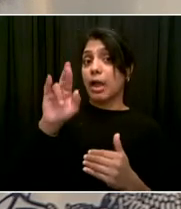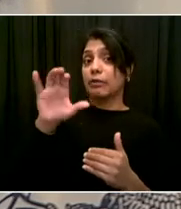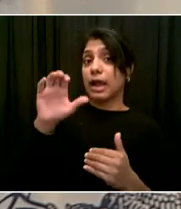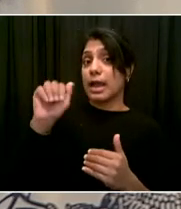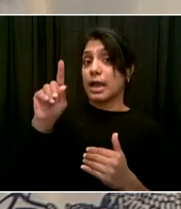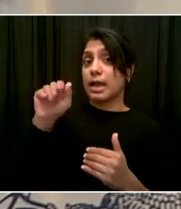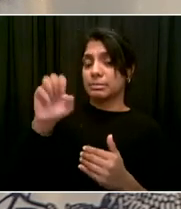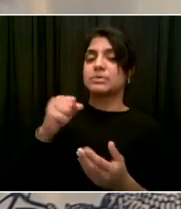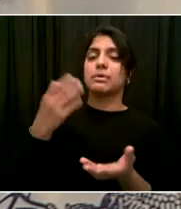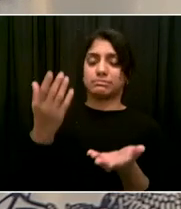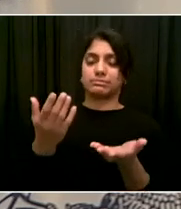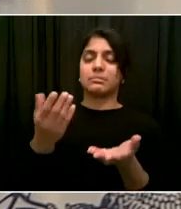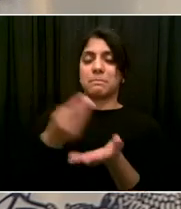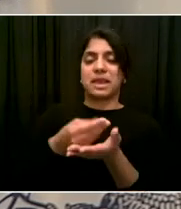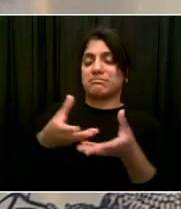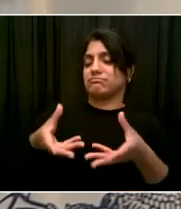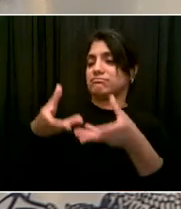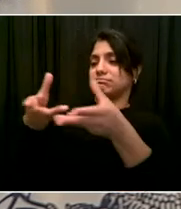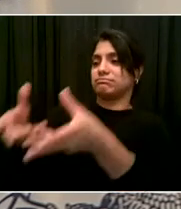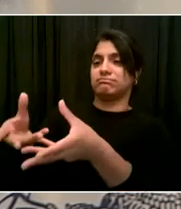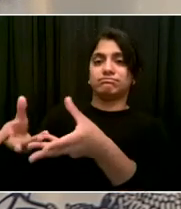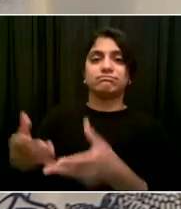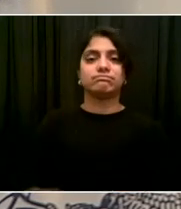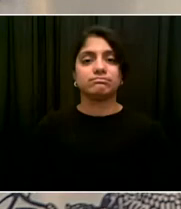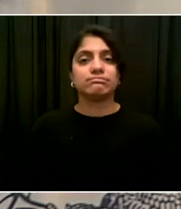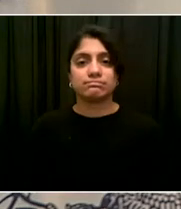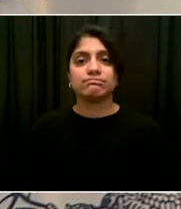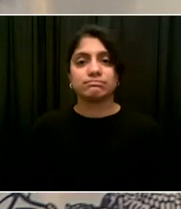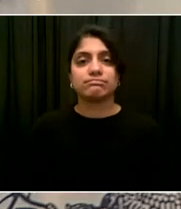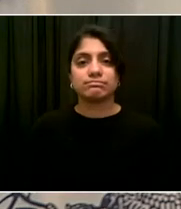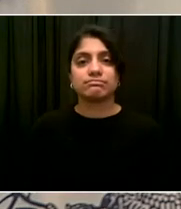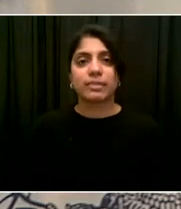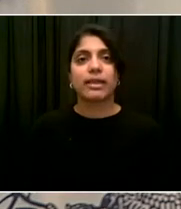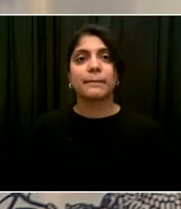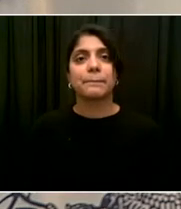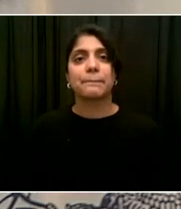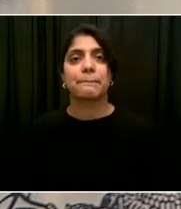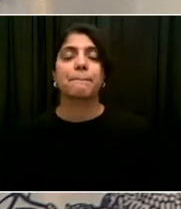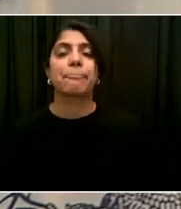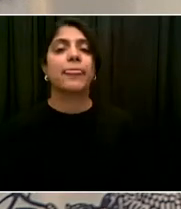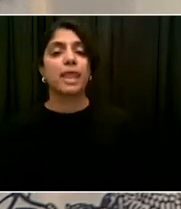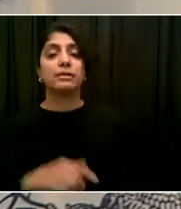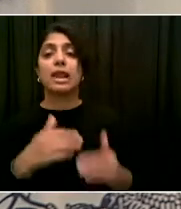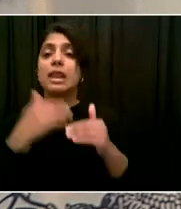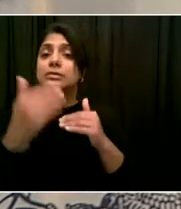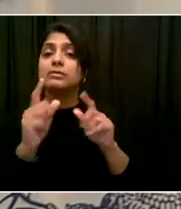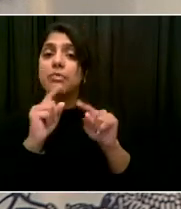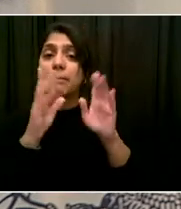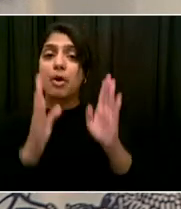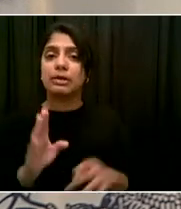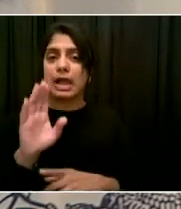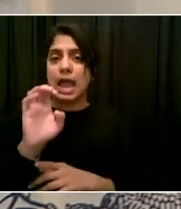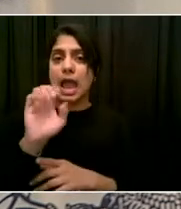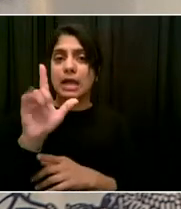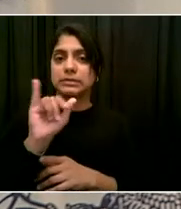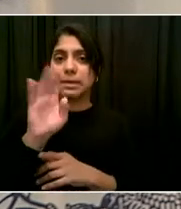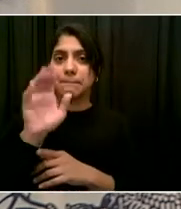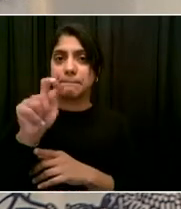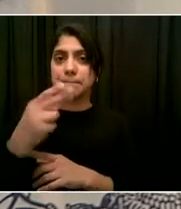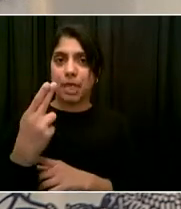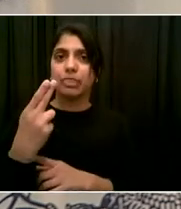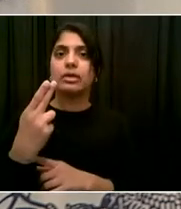Good morning, Mr. Mayor. I wanted to go back to something Dr. Katz said about how H&H is following